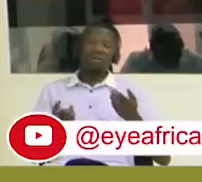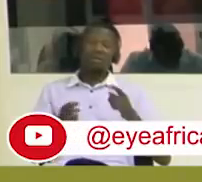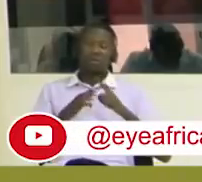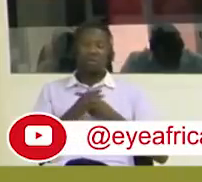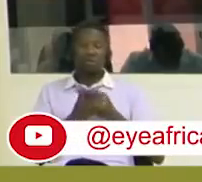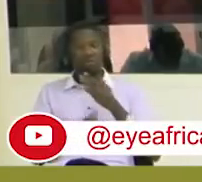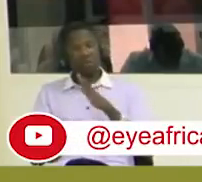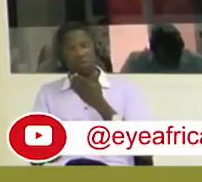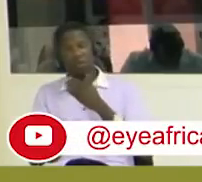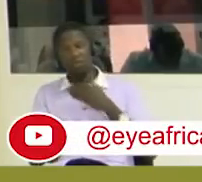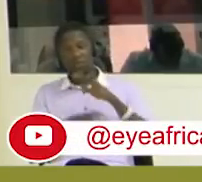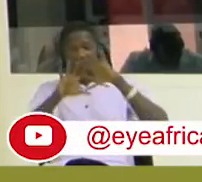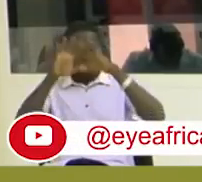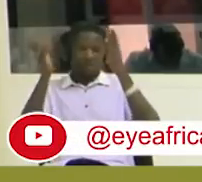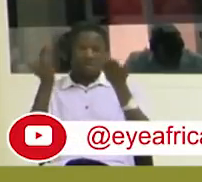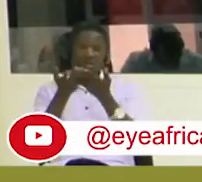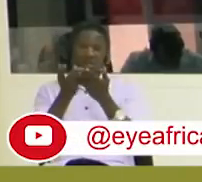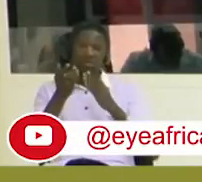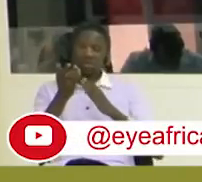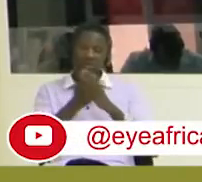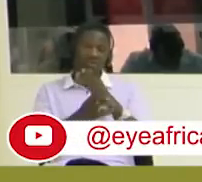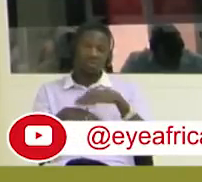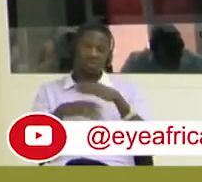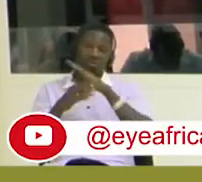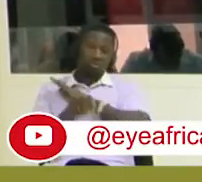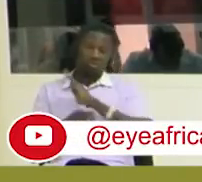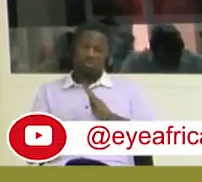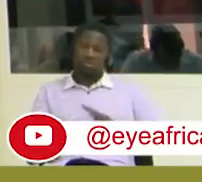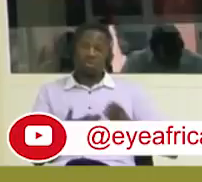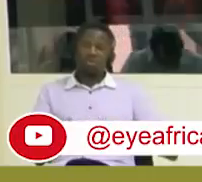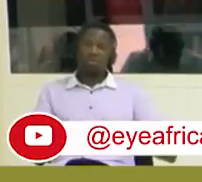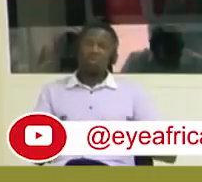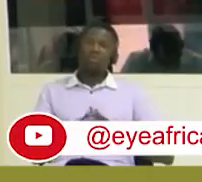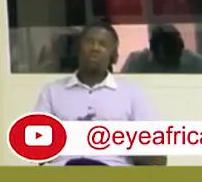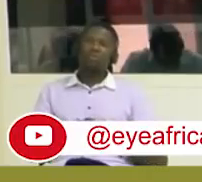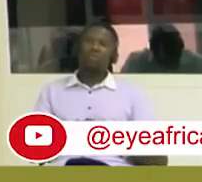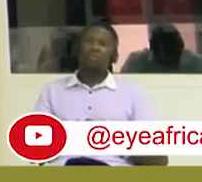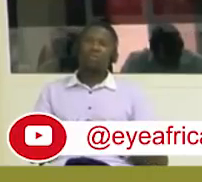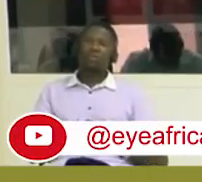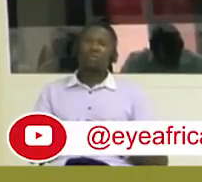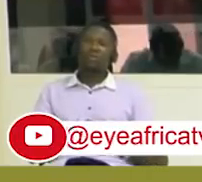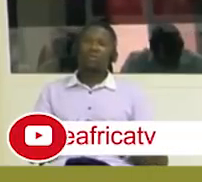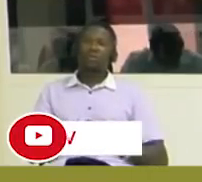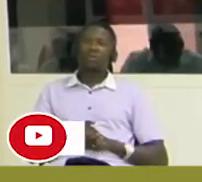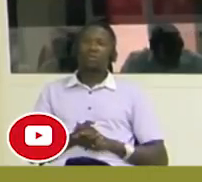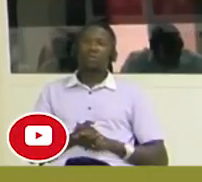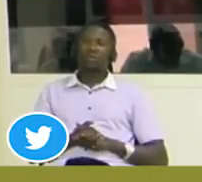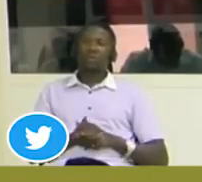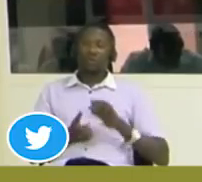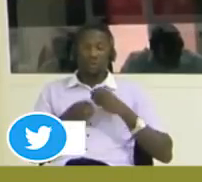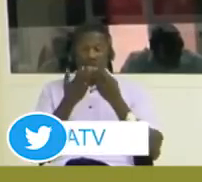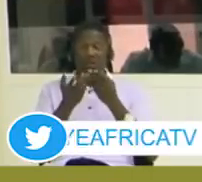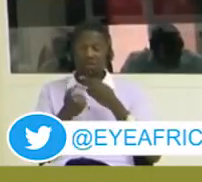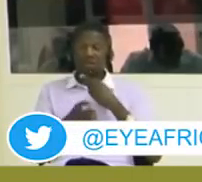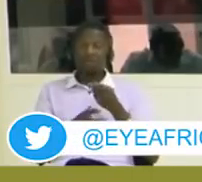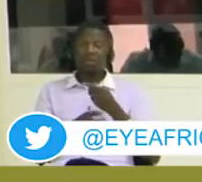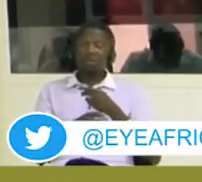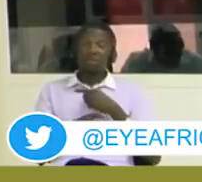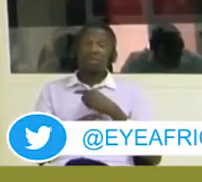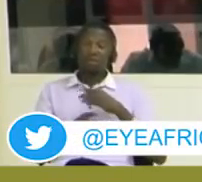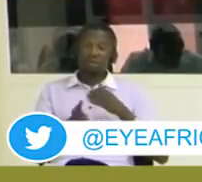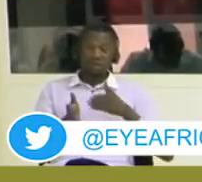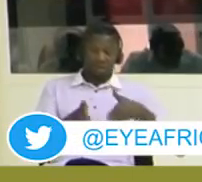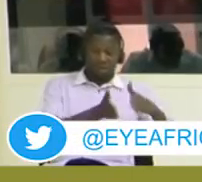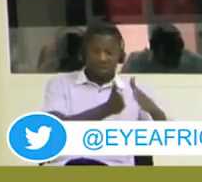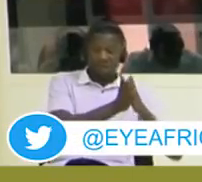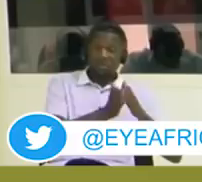was general and across the board. Well, I would err on the side of the victims. Those who have not crossed